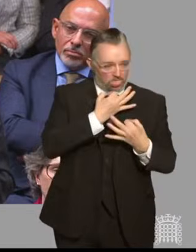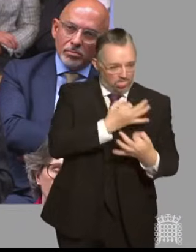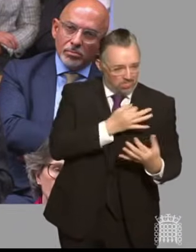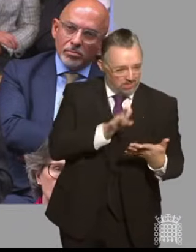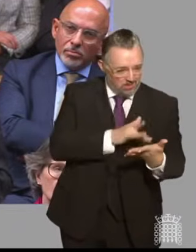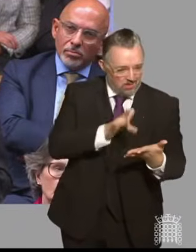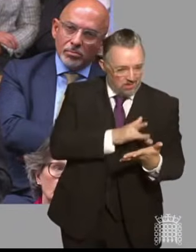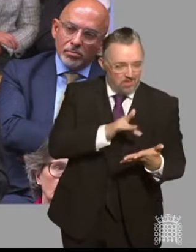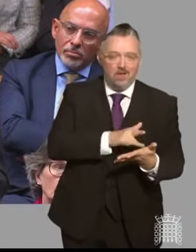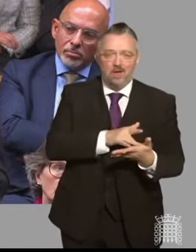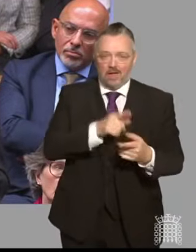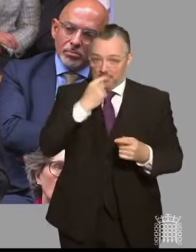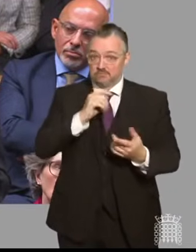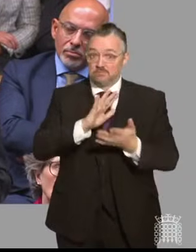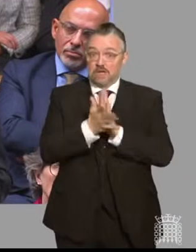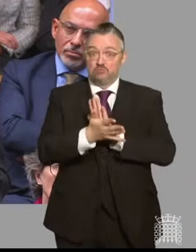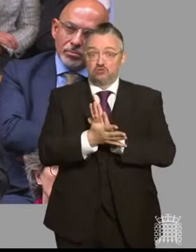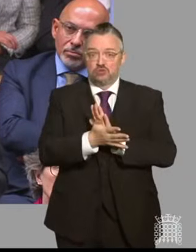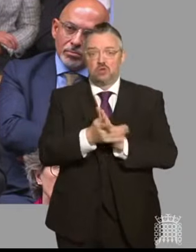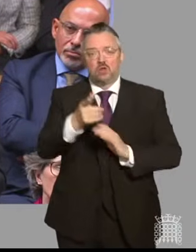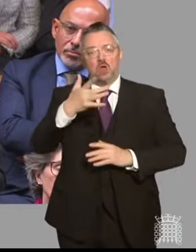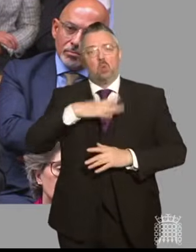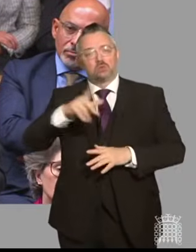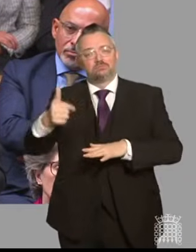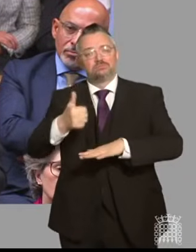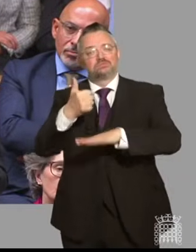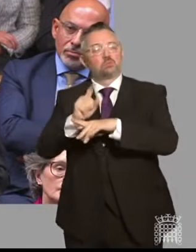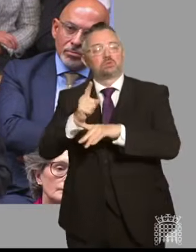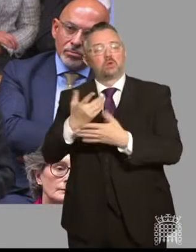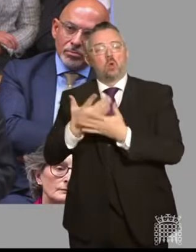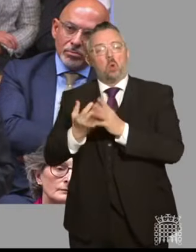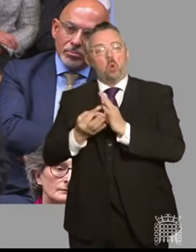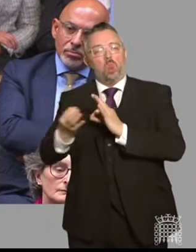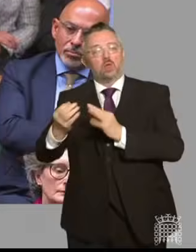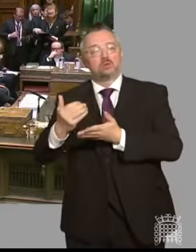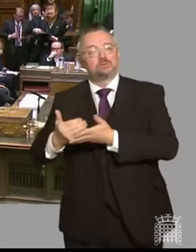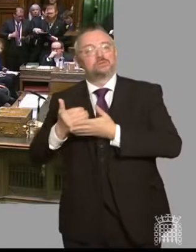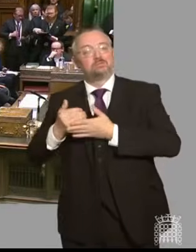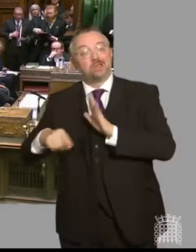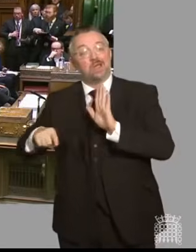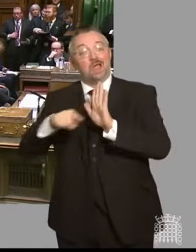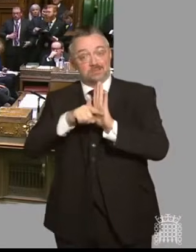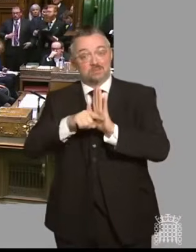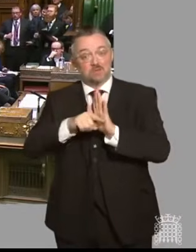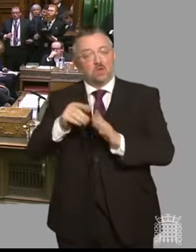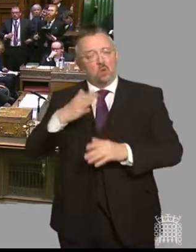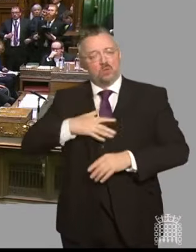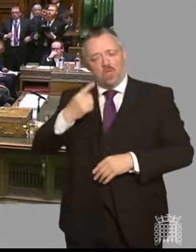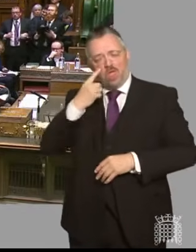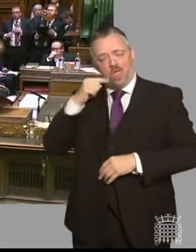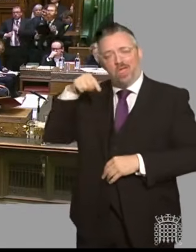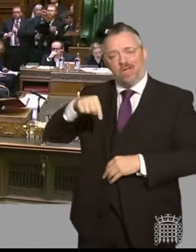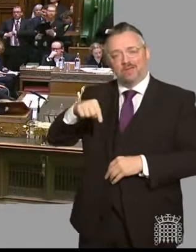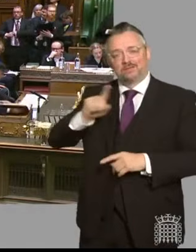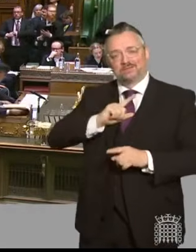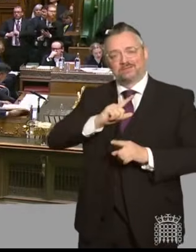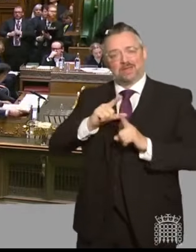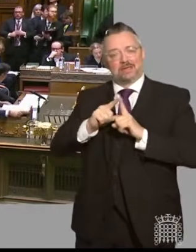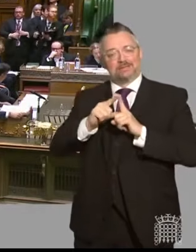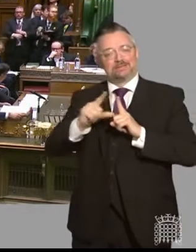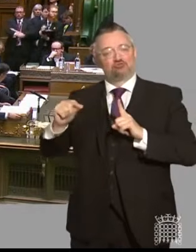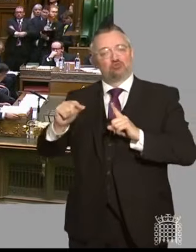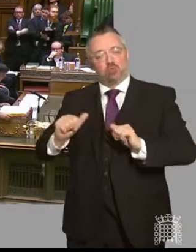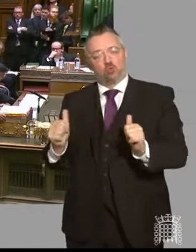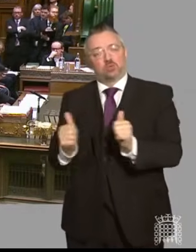Online Safety Act and to consider whether it is time to review the age of digital consent? Mr. Speaker, can I thank